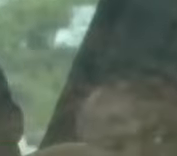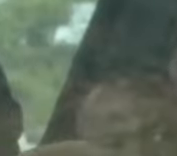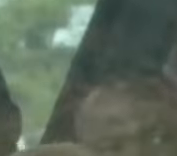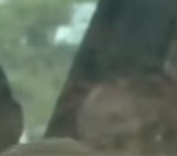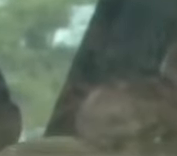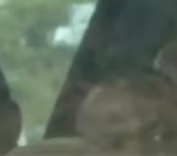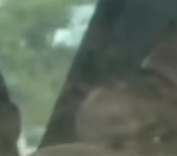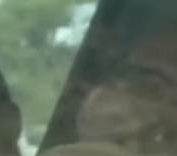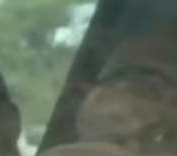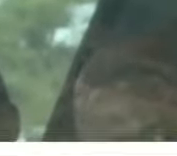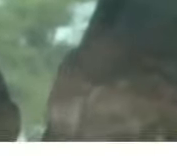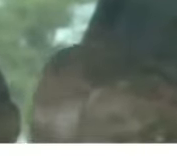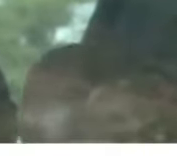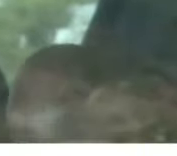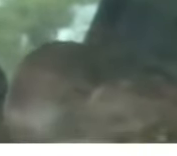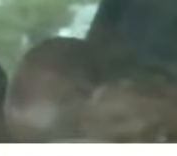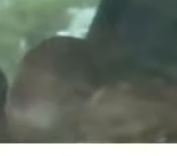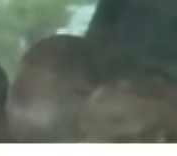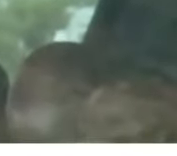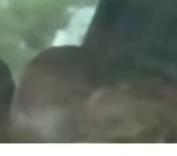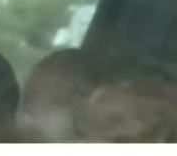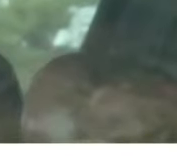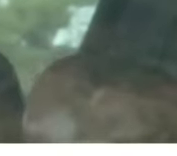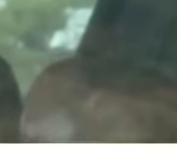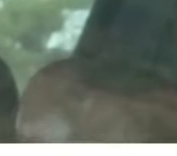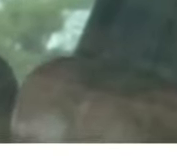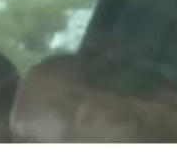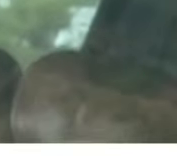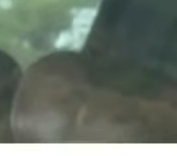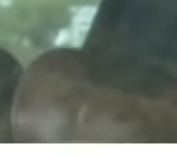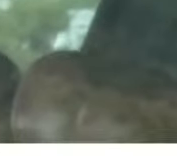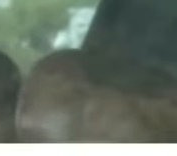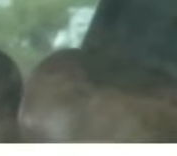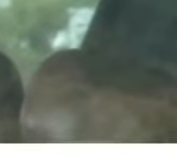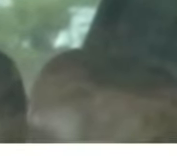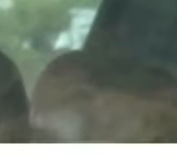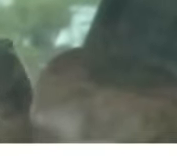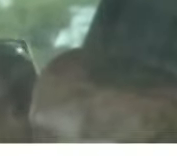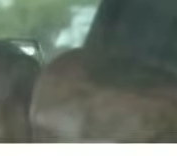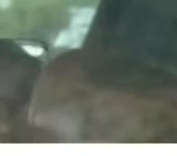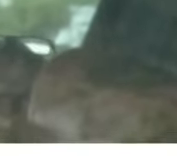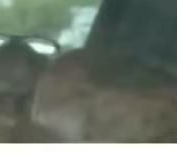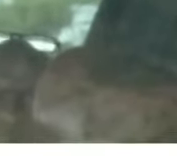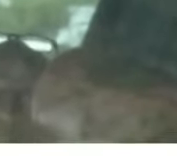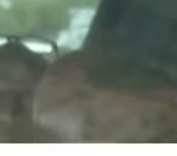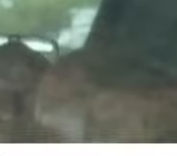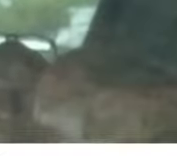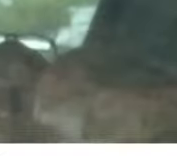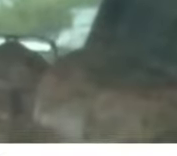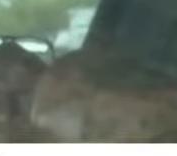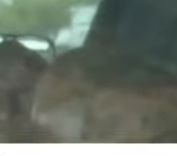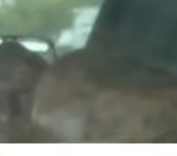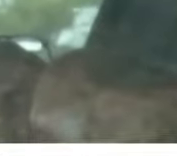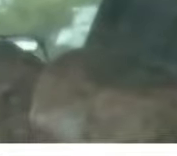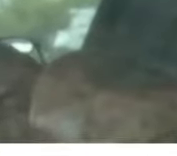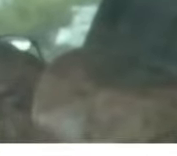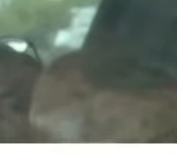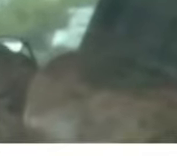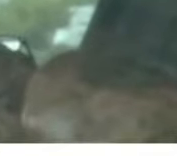economy necessitates the need to devise new strategies in governance and